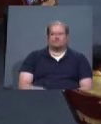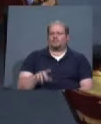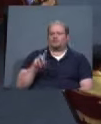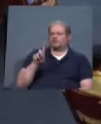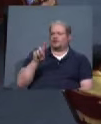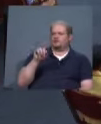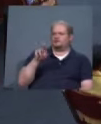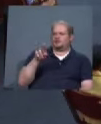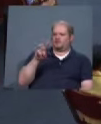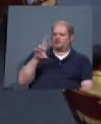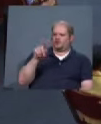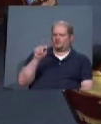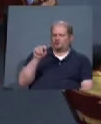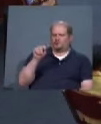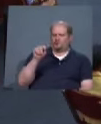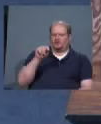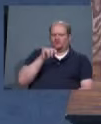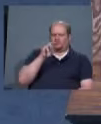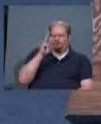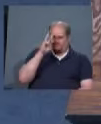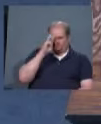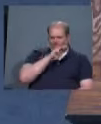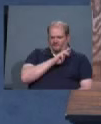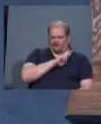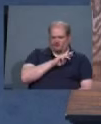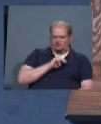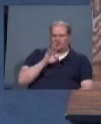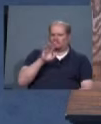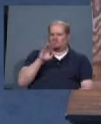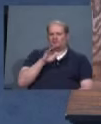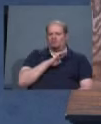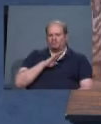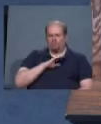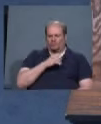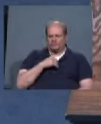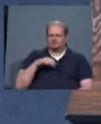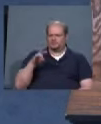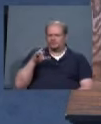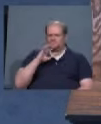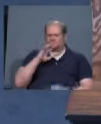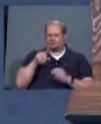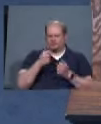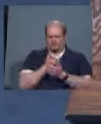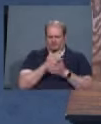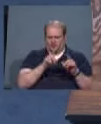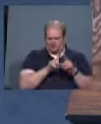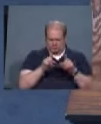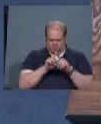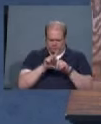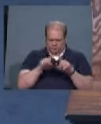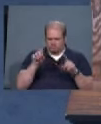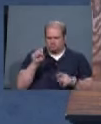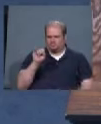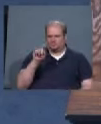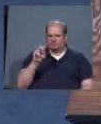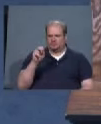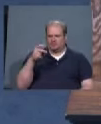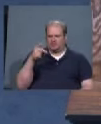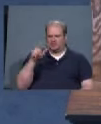Director Wright, Vice Mayor, members of the board, Bruce pretty much covered it all, but also it's a different site